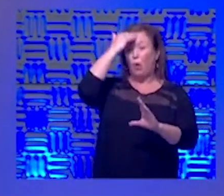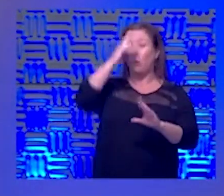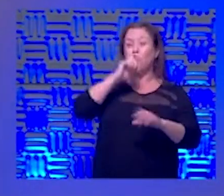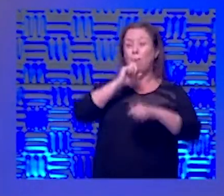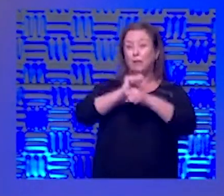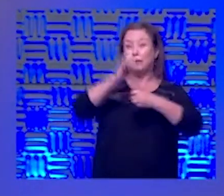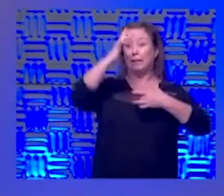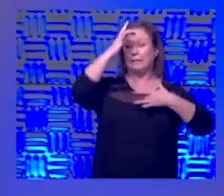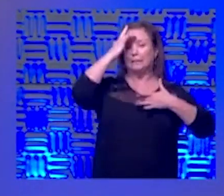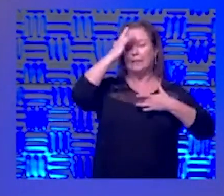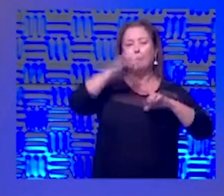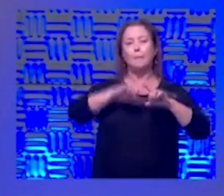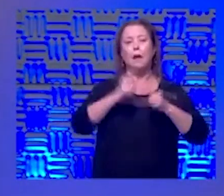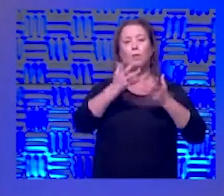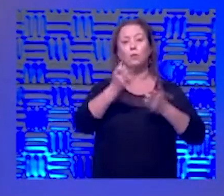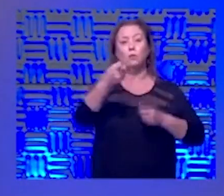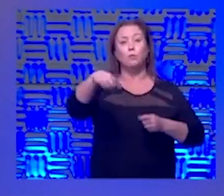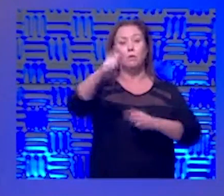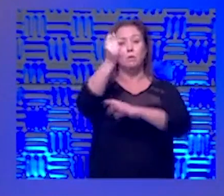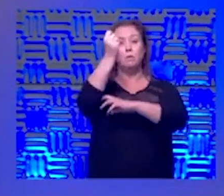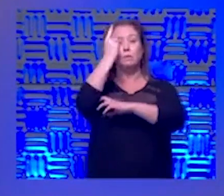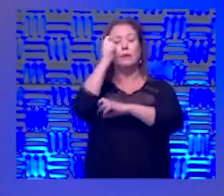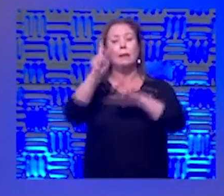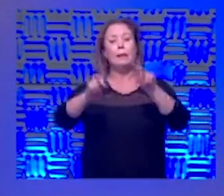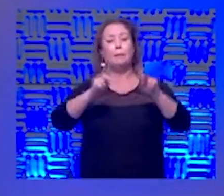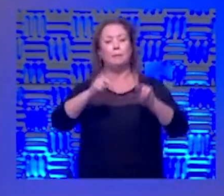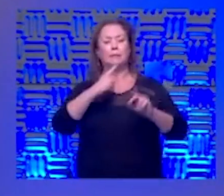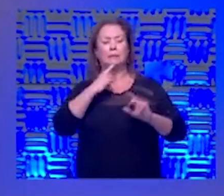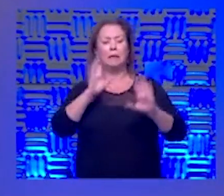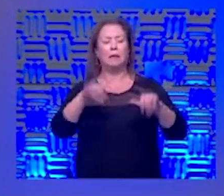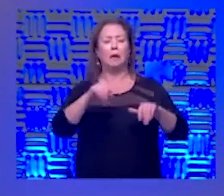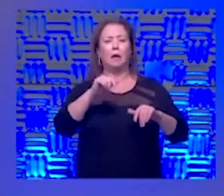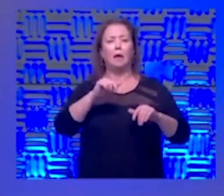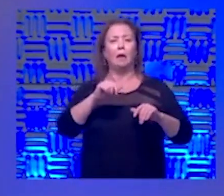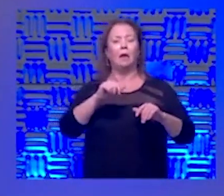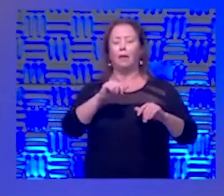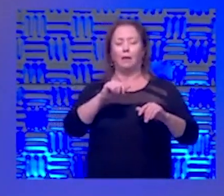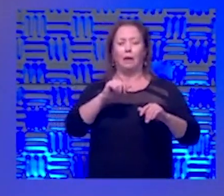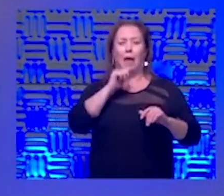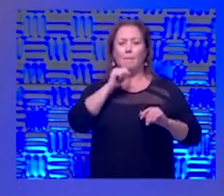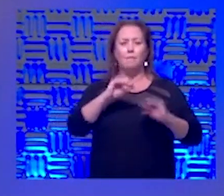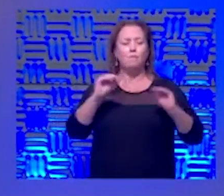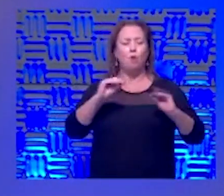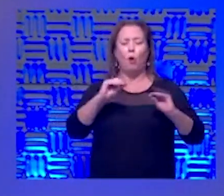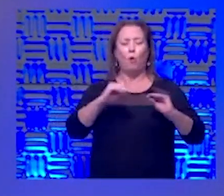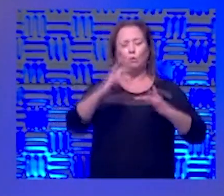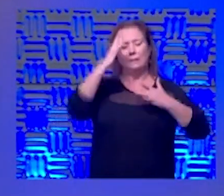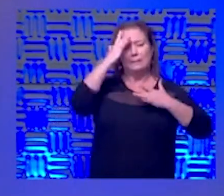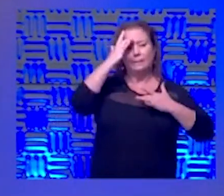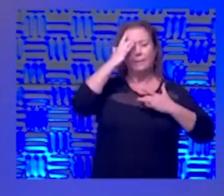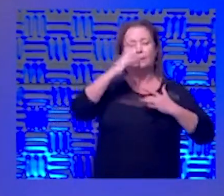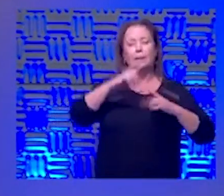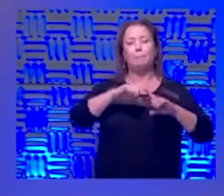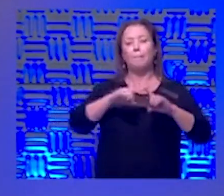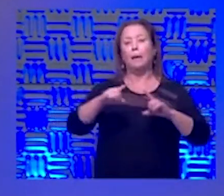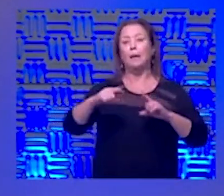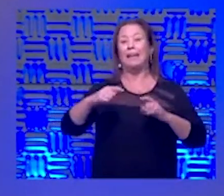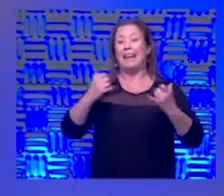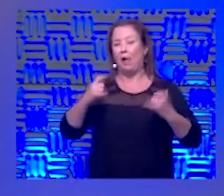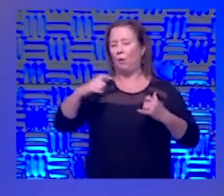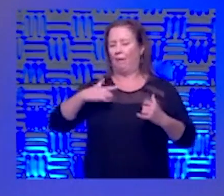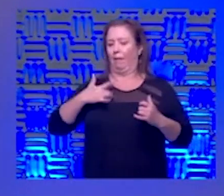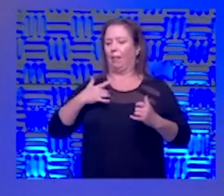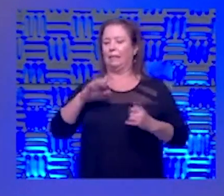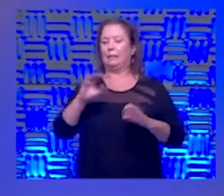take away from this is that people may say they're asymptomatic when actually it's probably just mild disease. We still don't understand